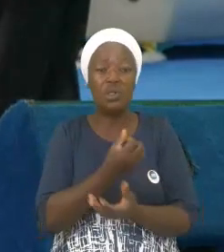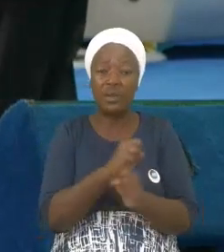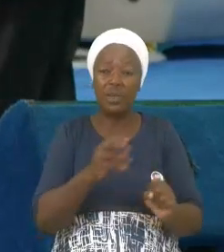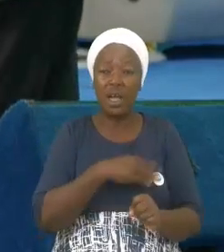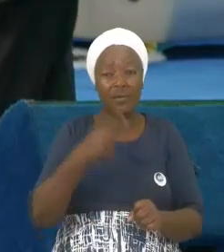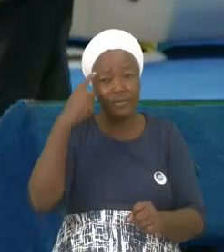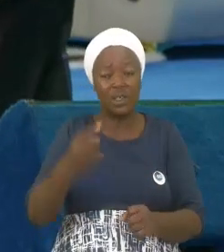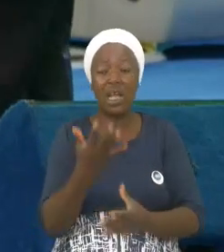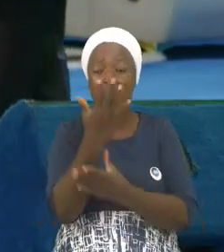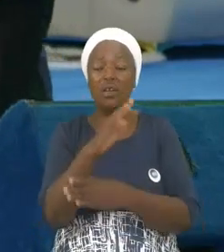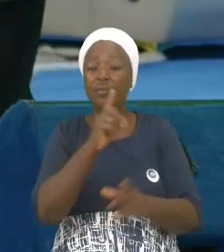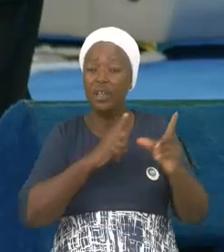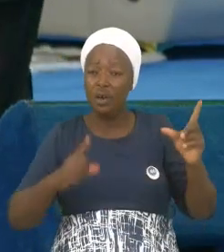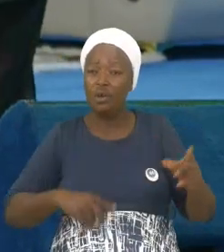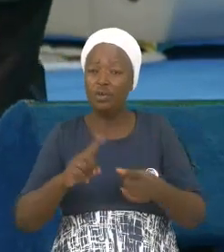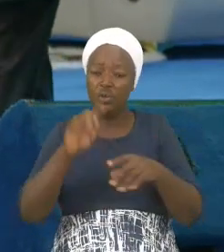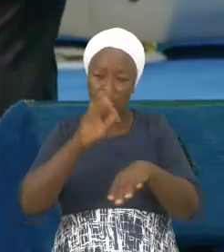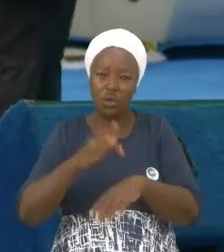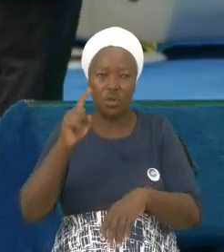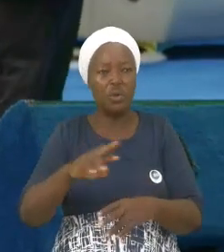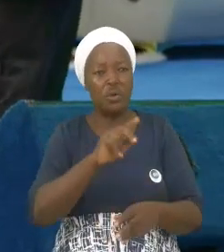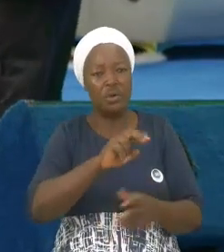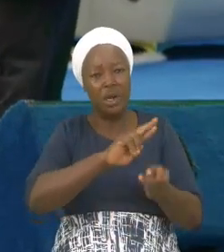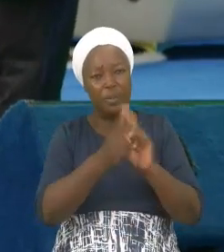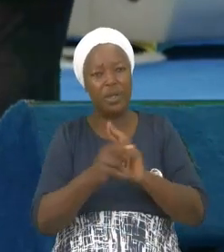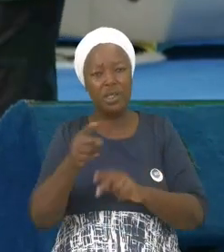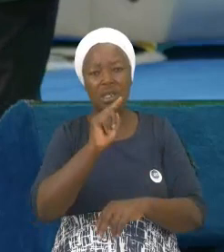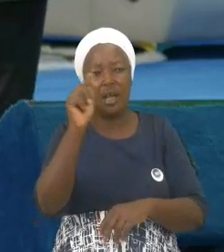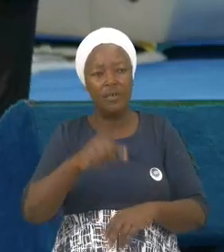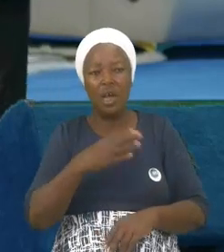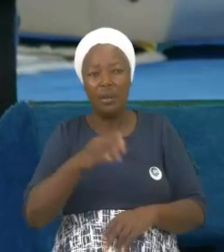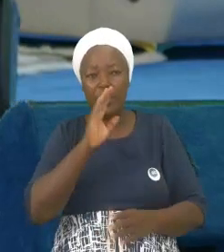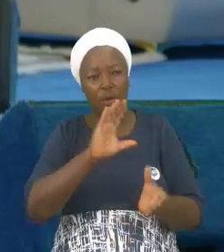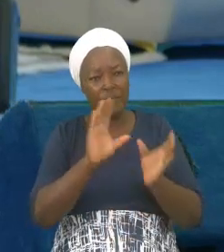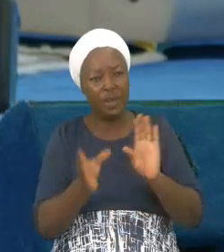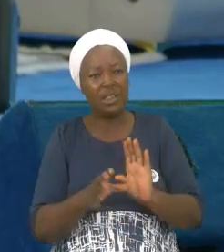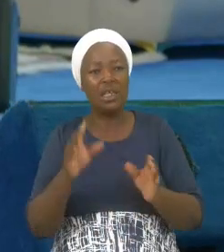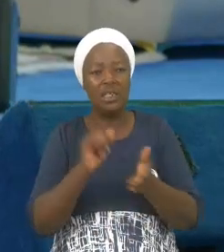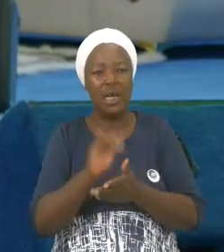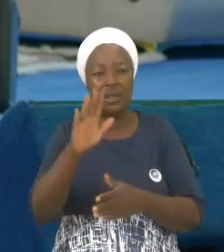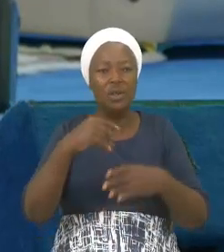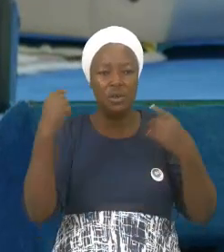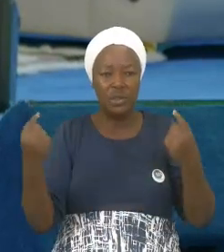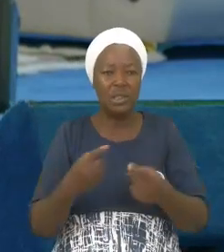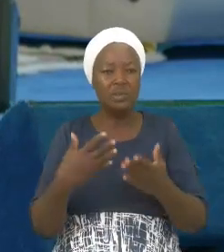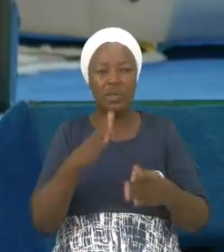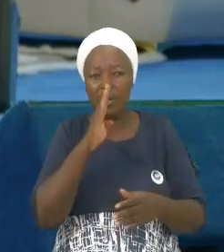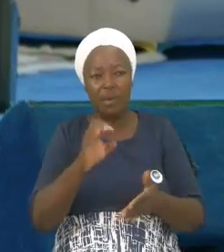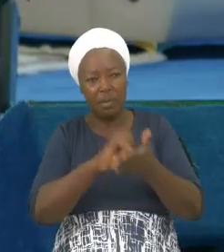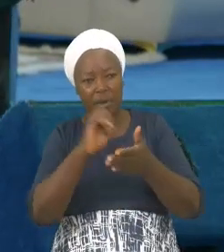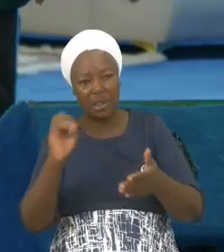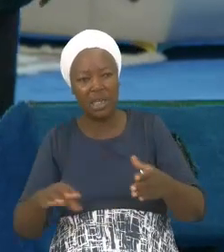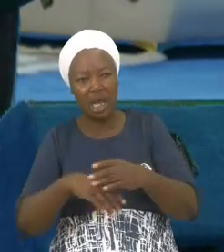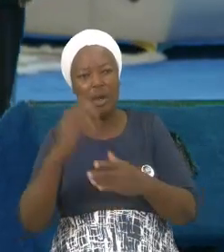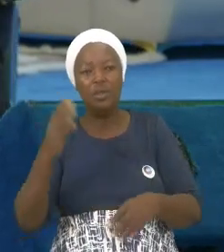hand of the Lord to touch you. Repent ye therefore and be converted, that your sins may be blotted out when